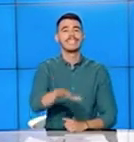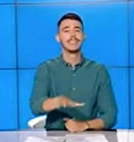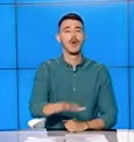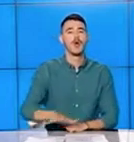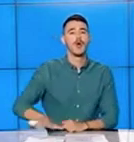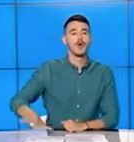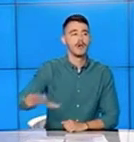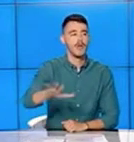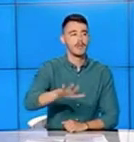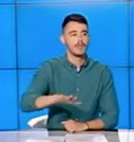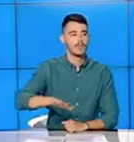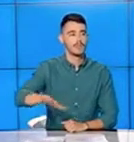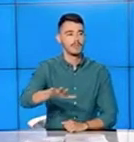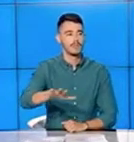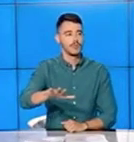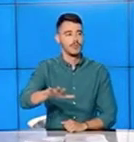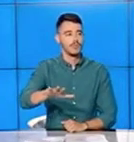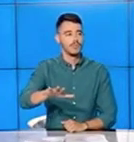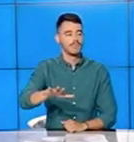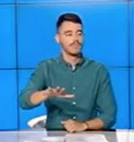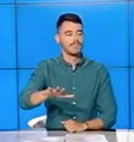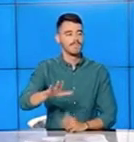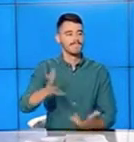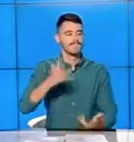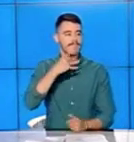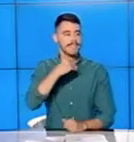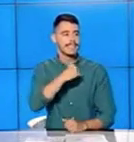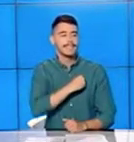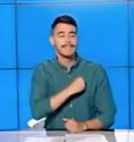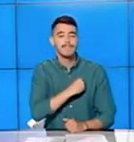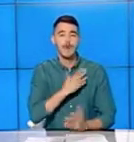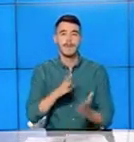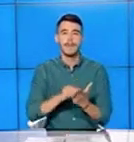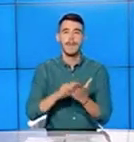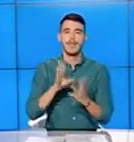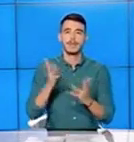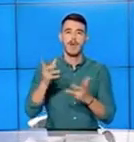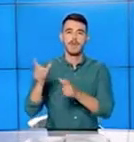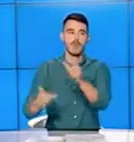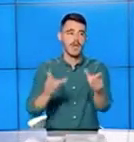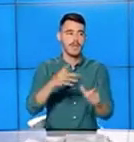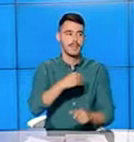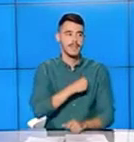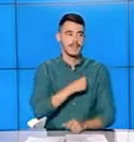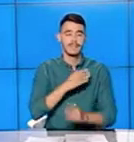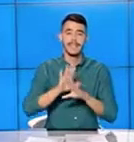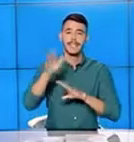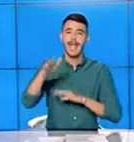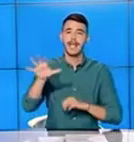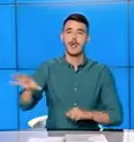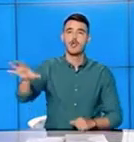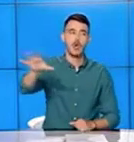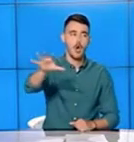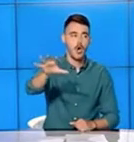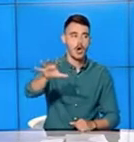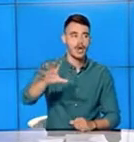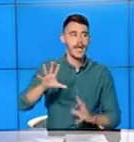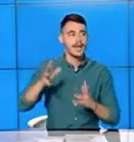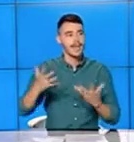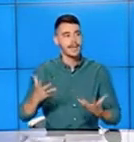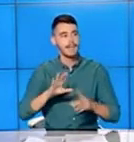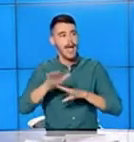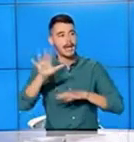outweighs anything, any compassion you might feel to another country and the people who live